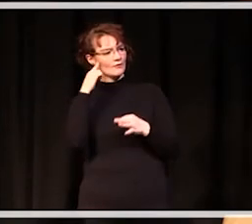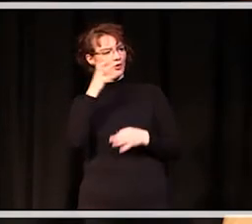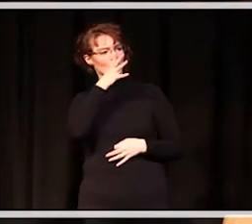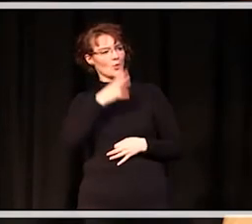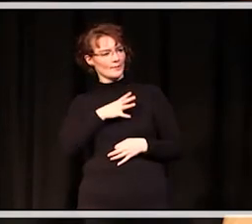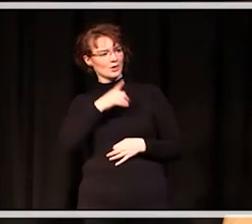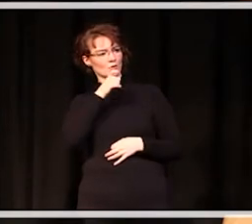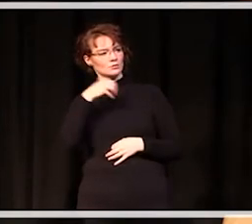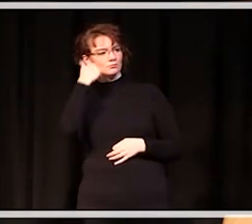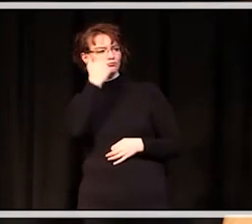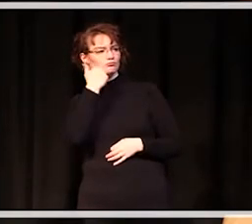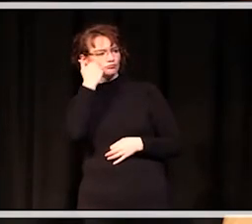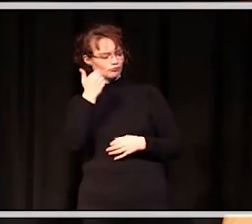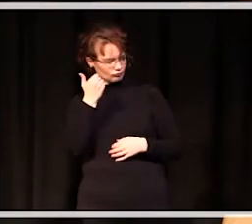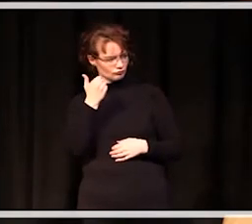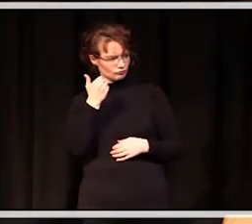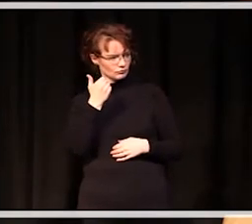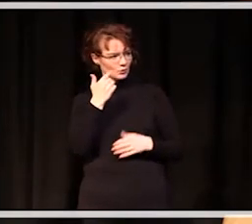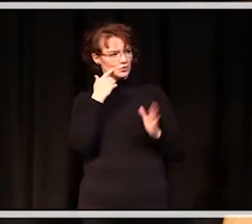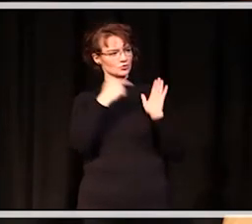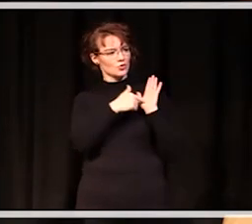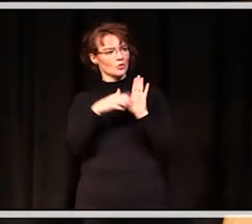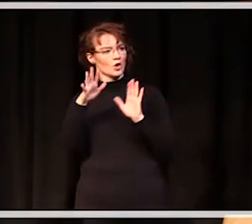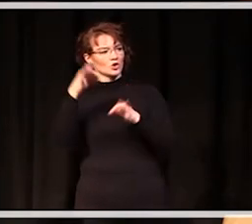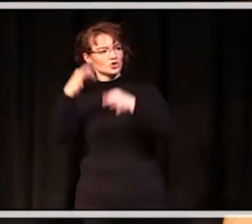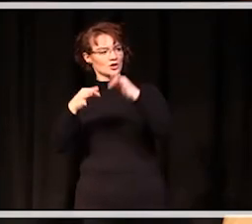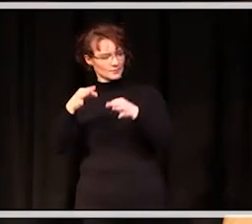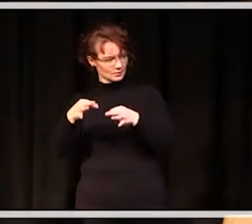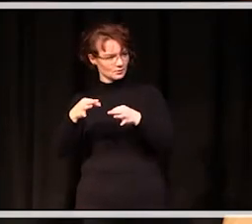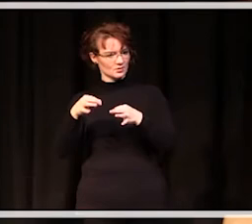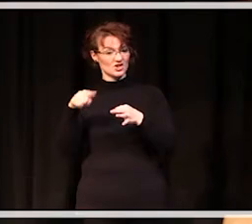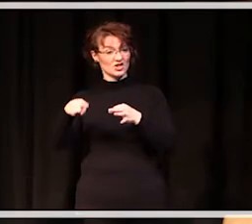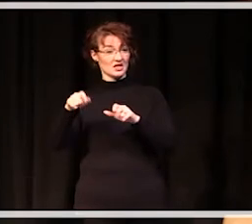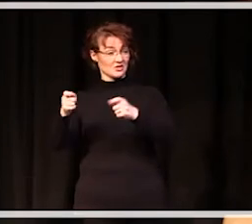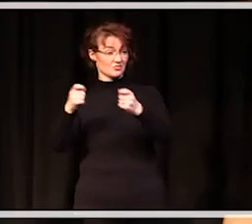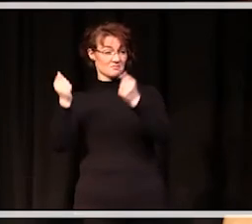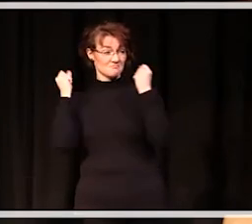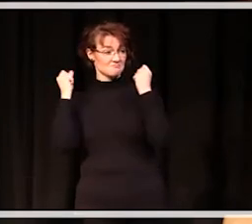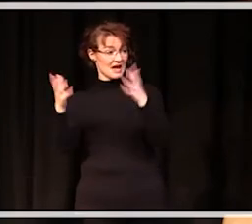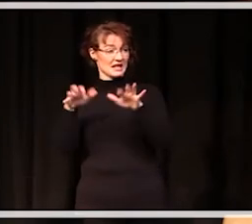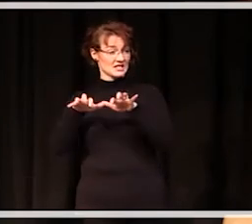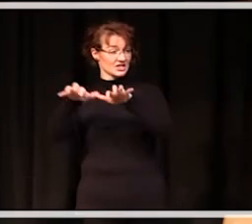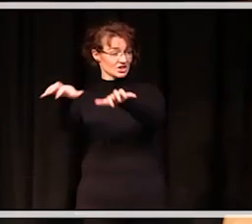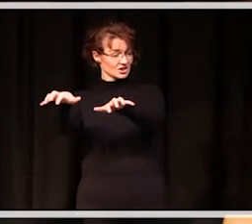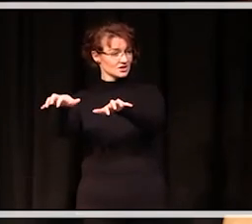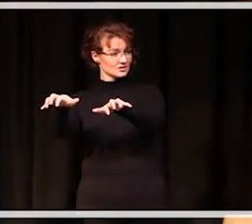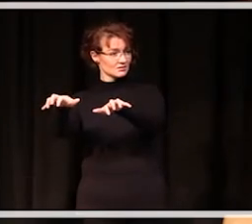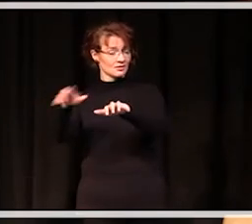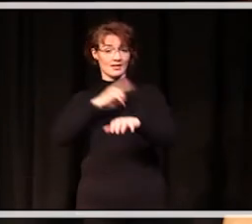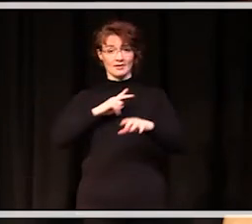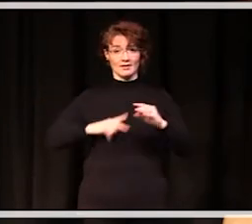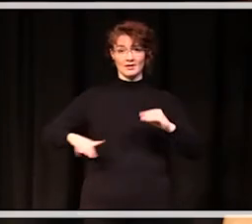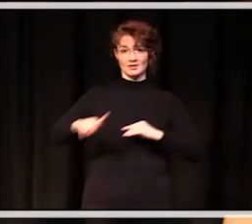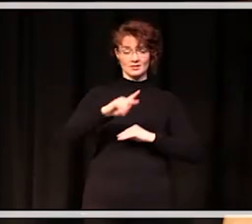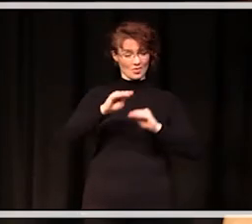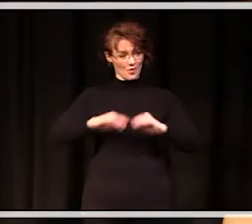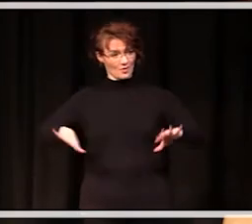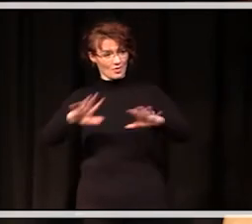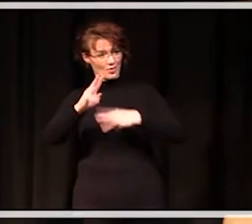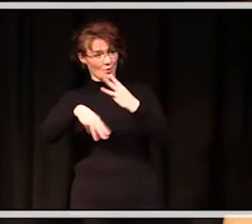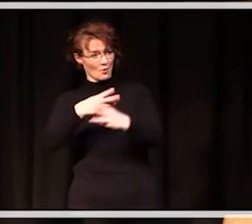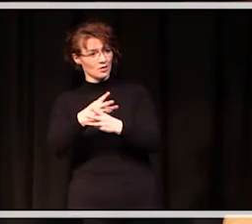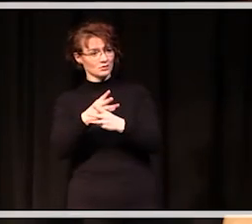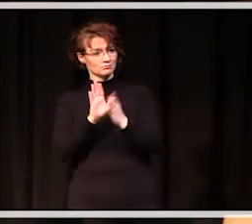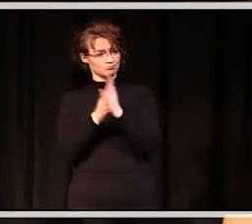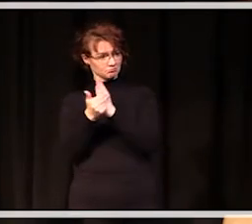come on the great prostitute who rules over many waters. The kings of the world have committed adultery